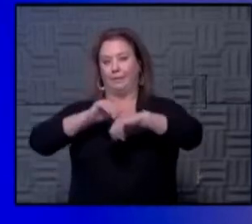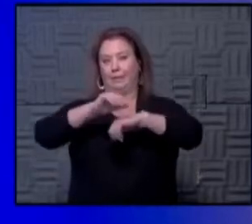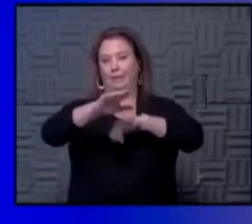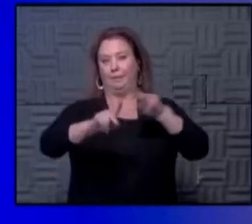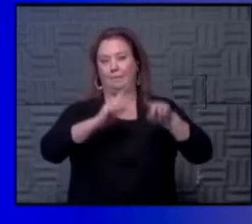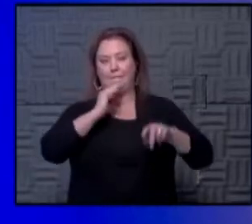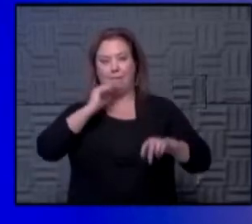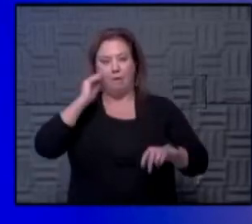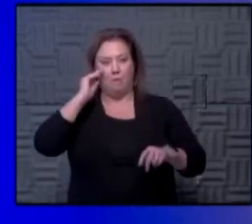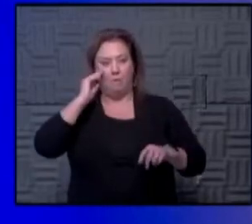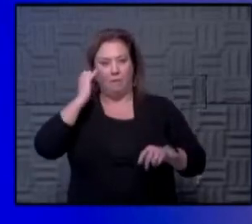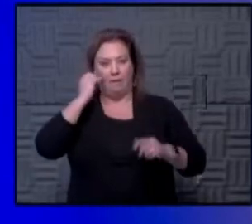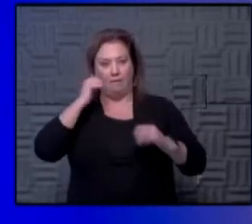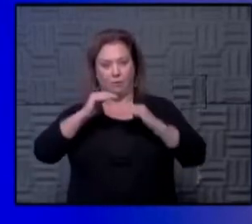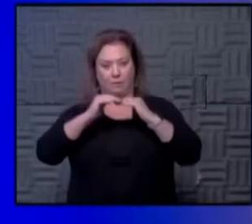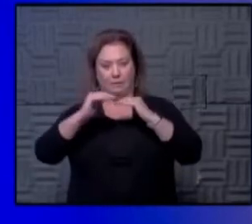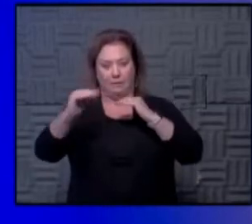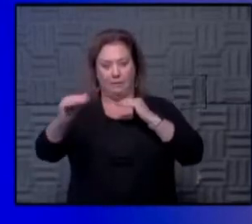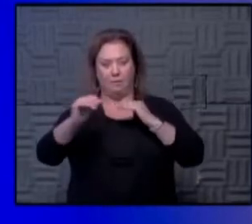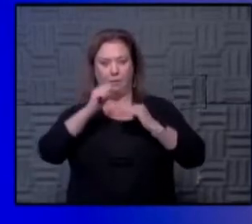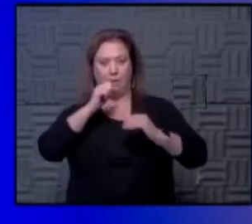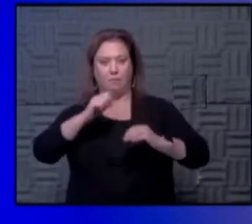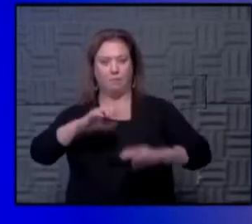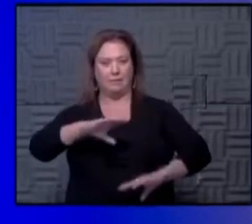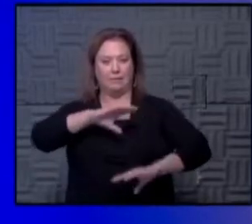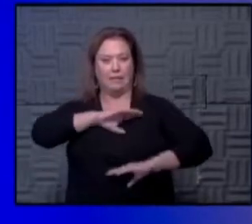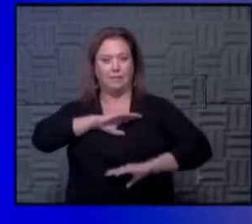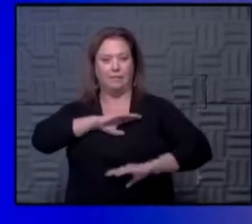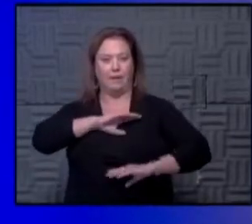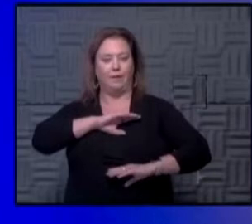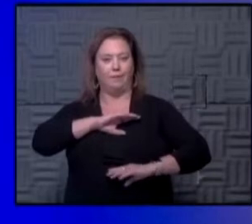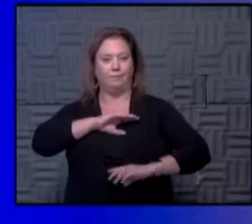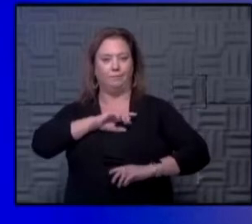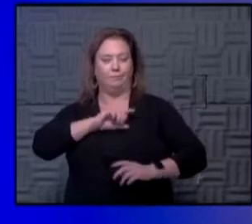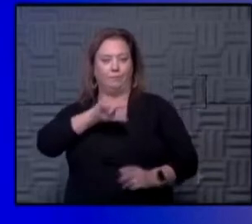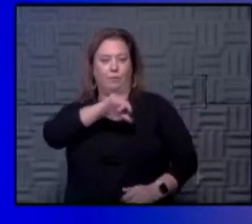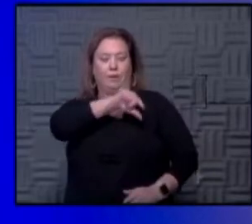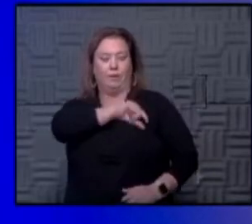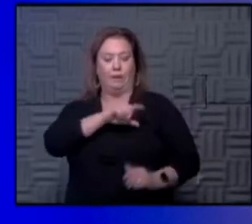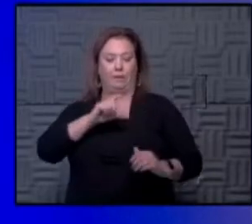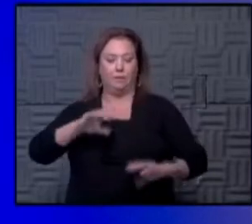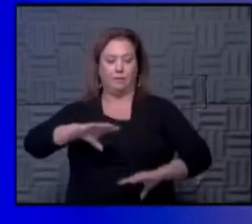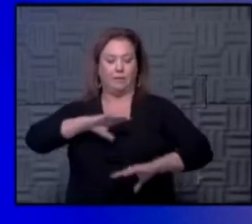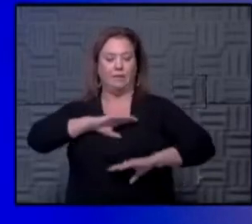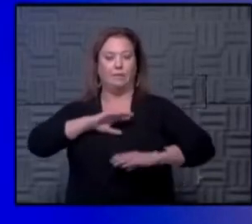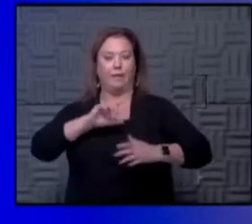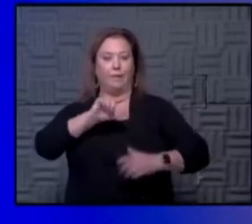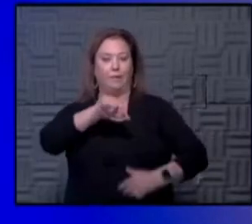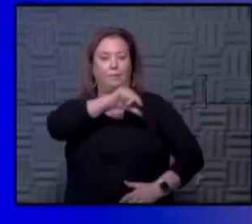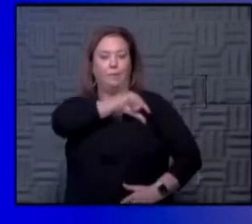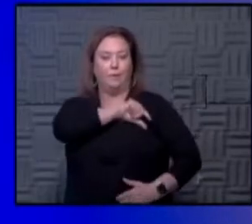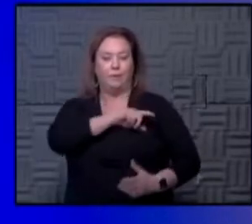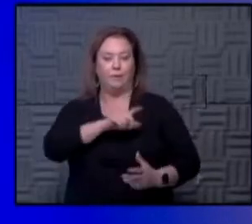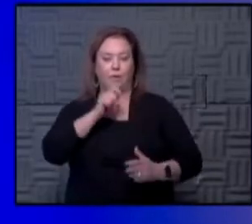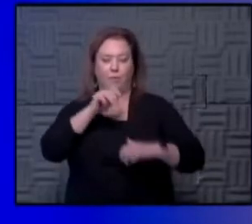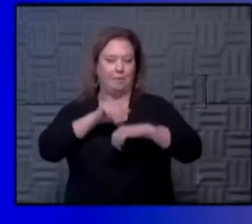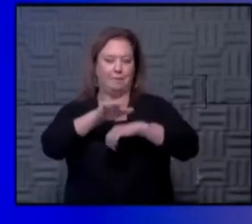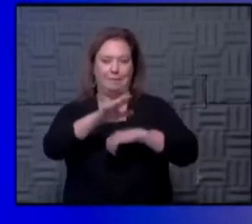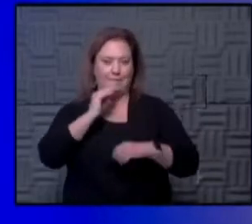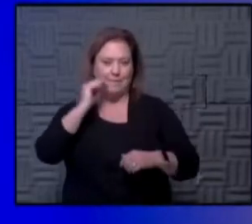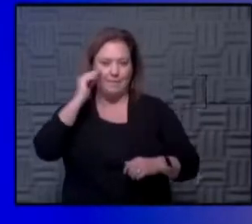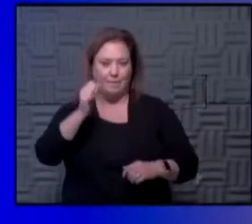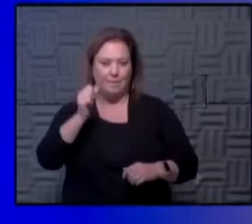people home if they are otherwise stable and don't meet admission criteria. But if you meet admission criteria, you are not going to get sent home.